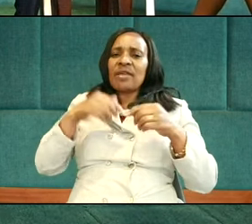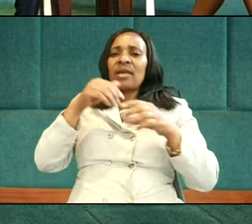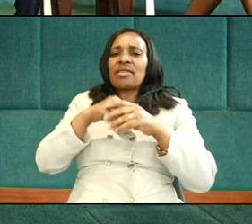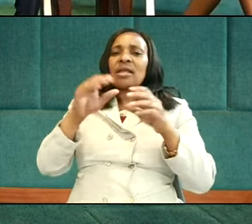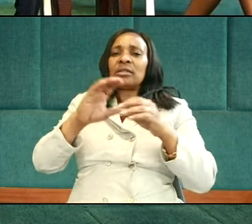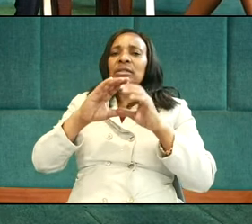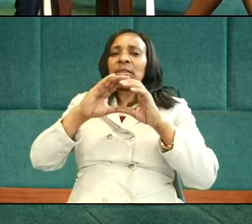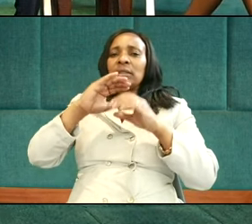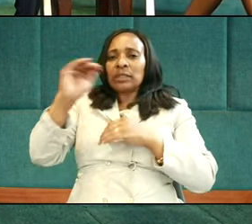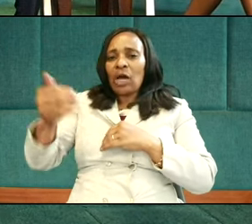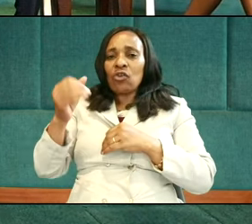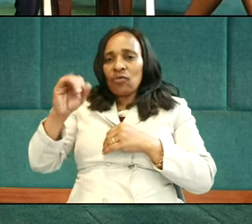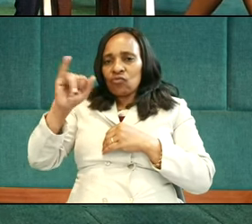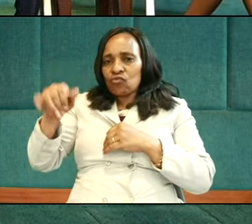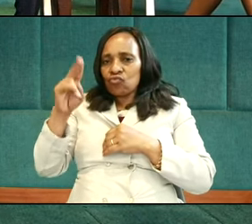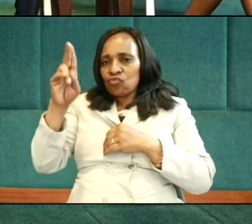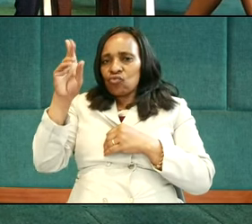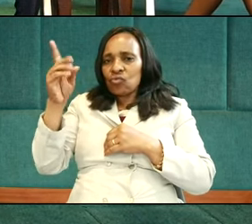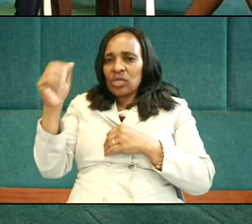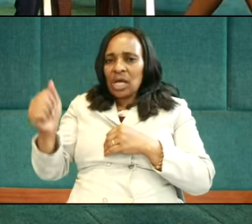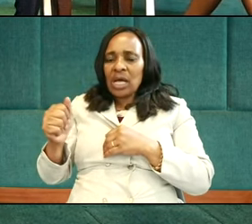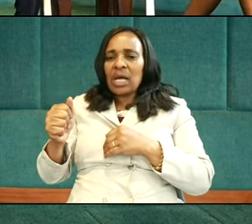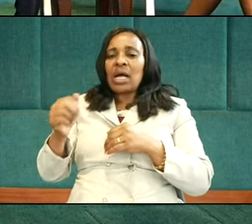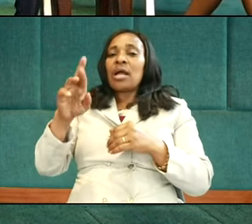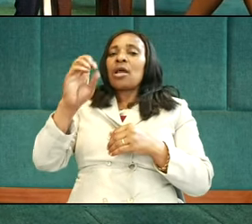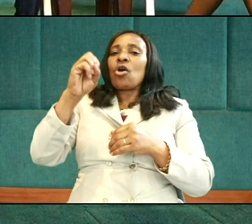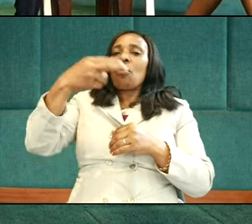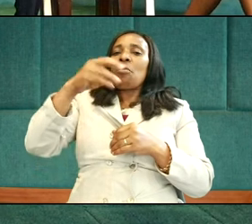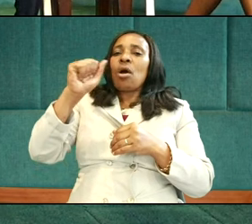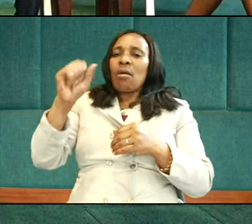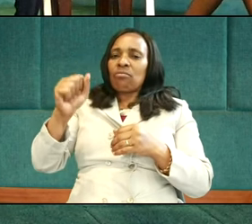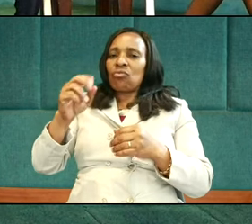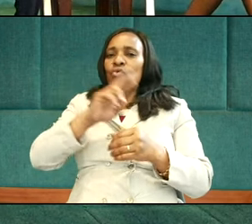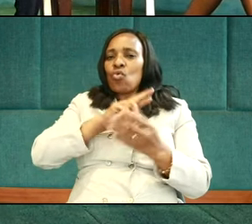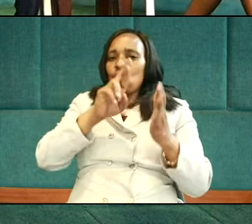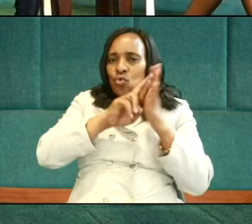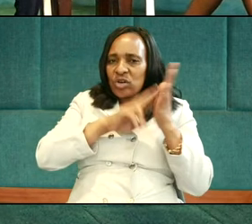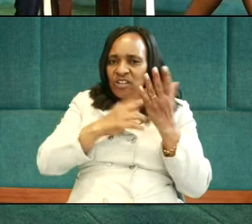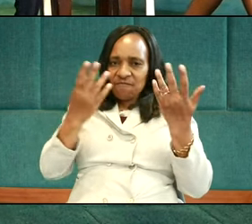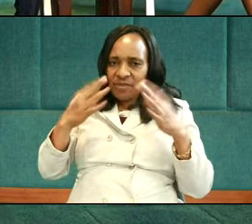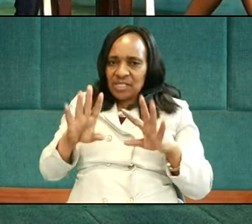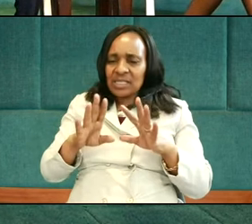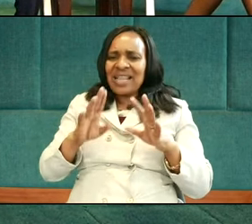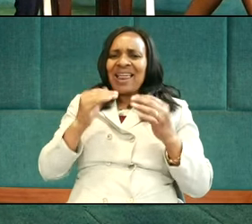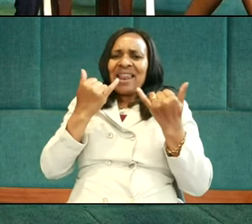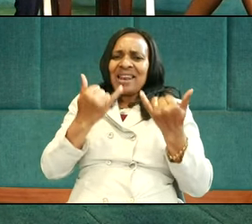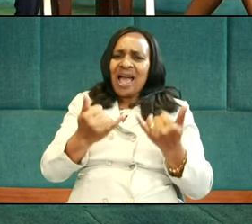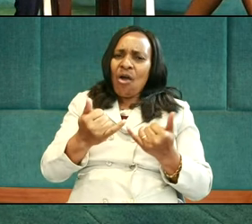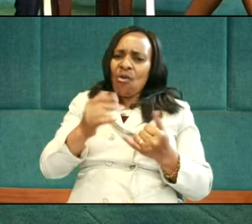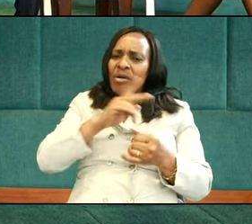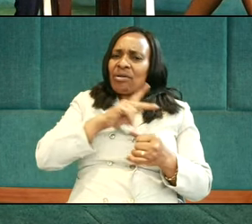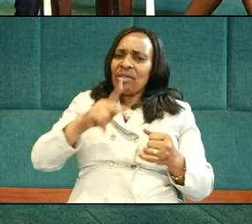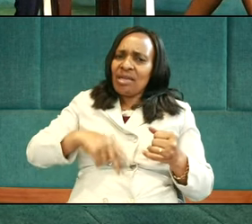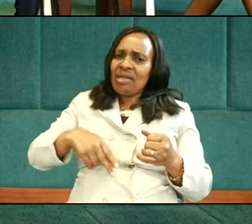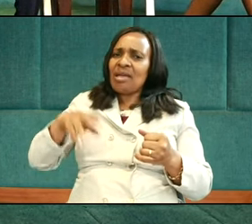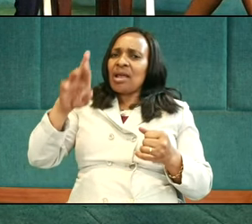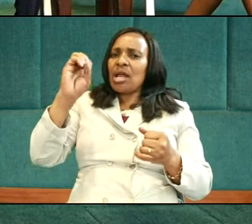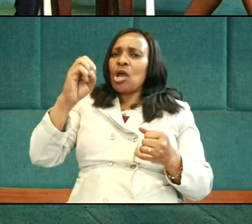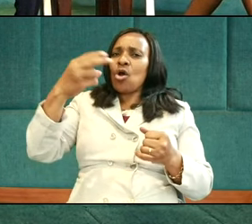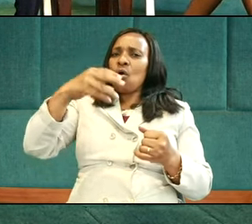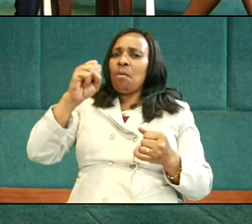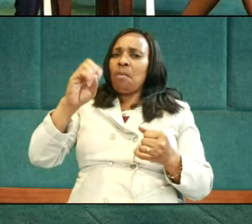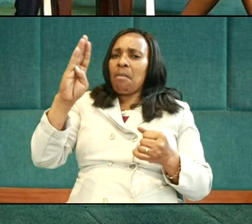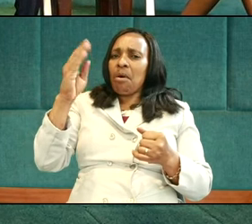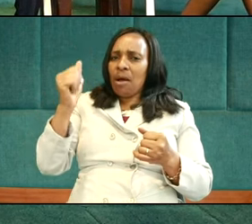of Judah, Rehoboam still ruled them. King Rehoboam said out